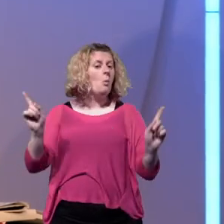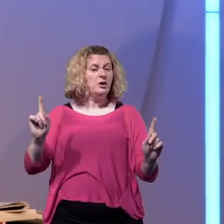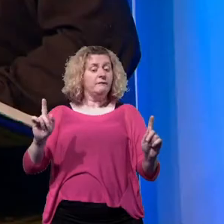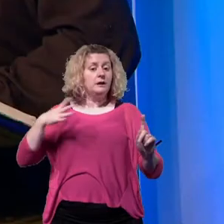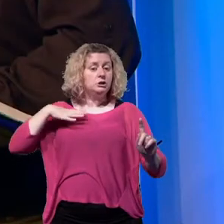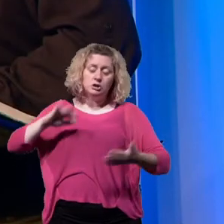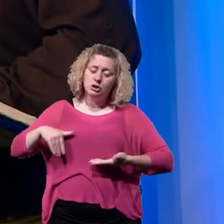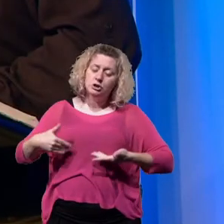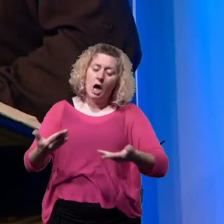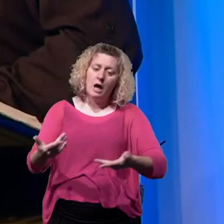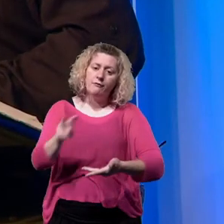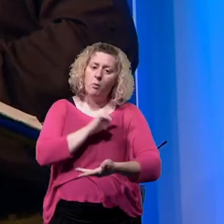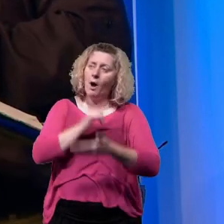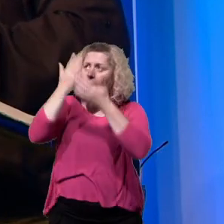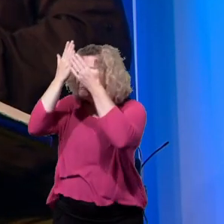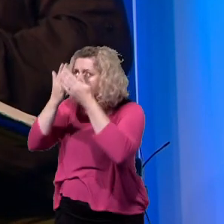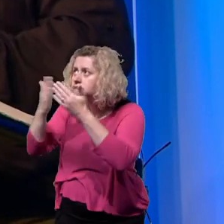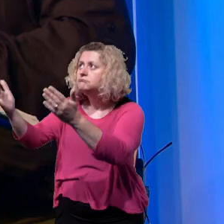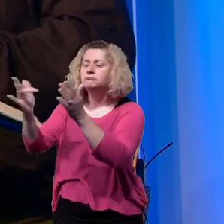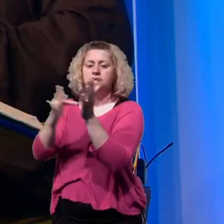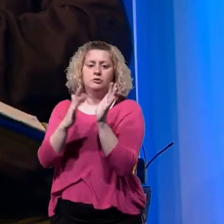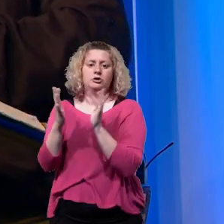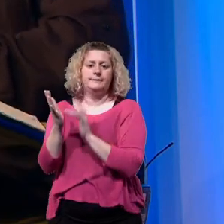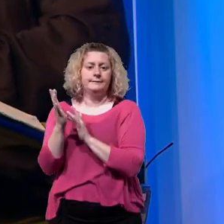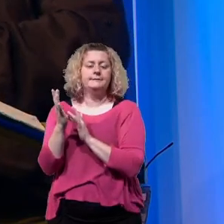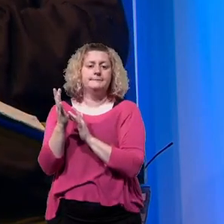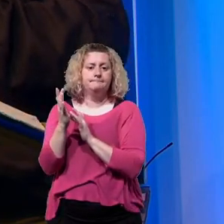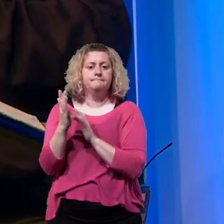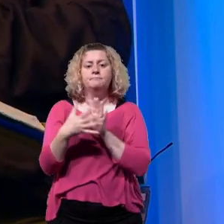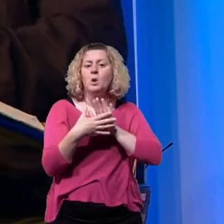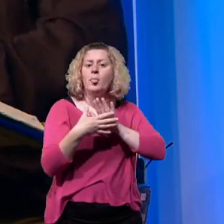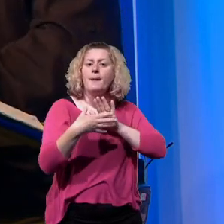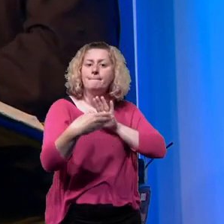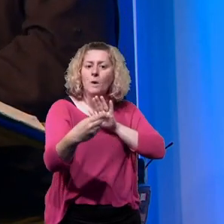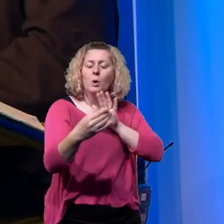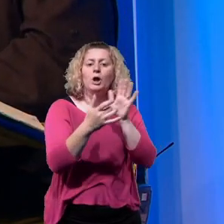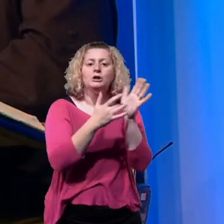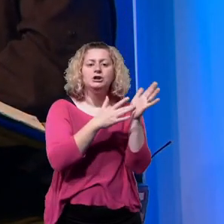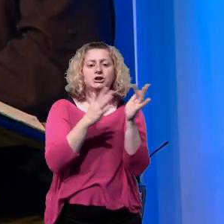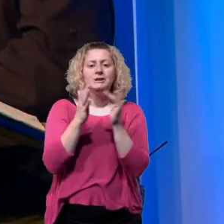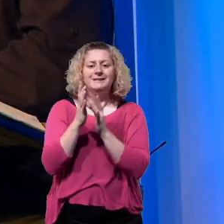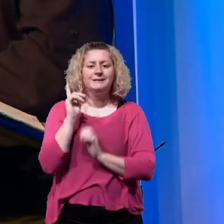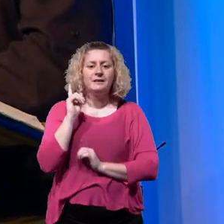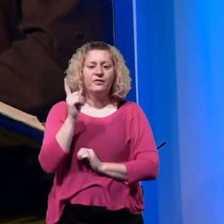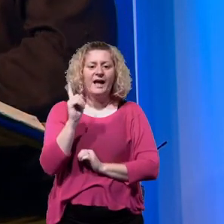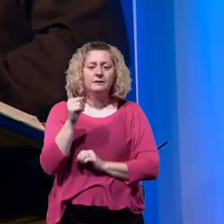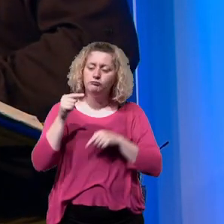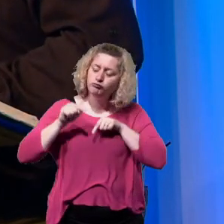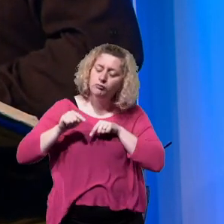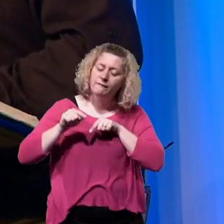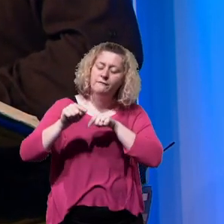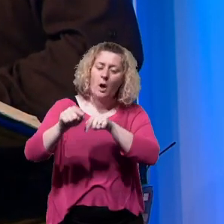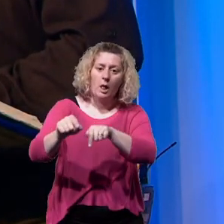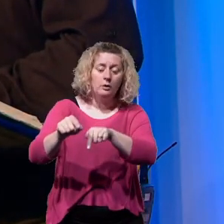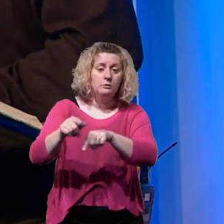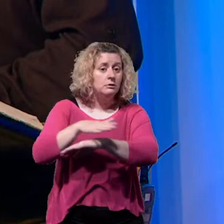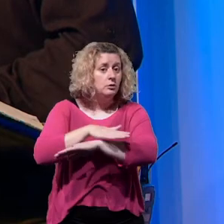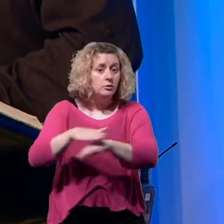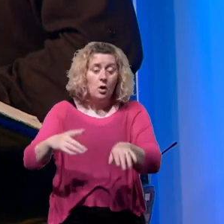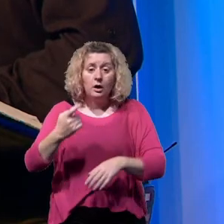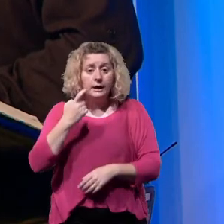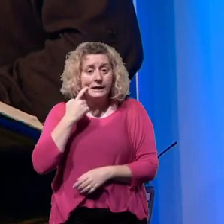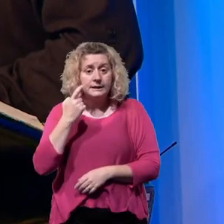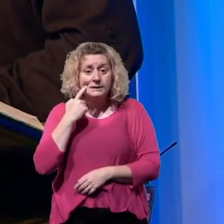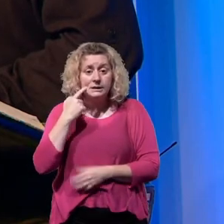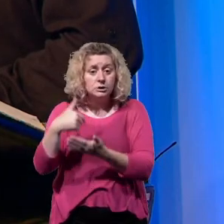Jesus. But the model of Jesus is amazing. It won't be easy to share his cup and baptism,